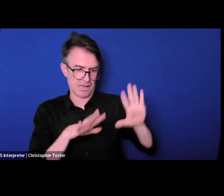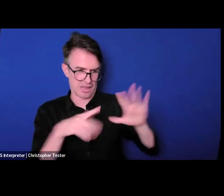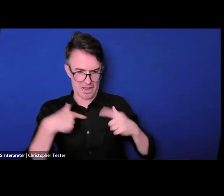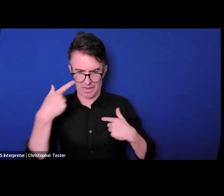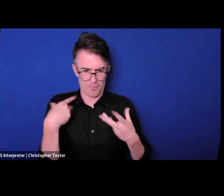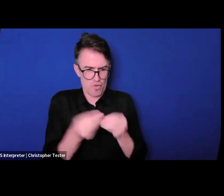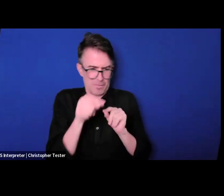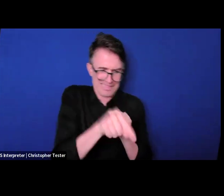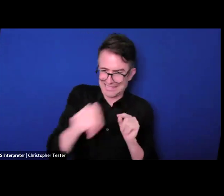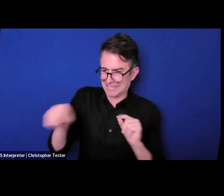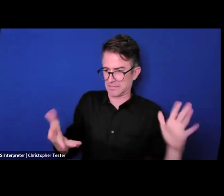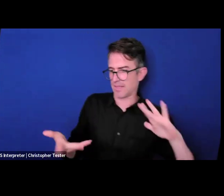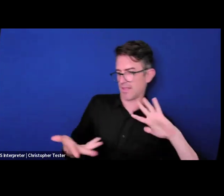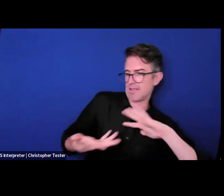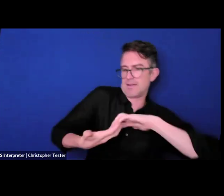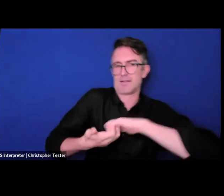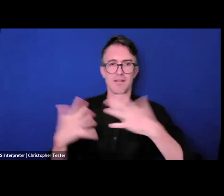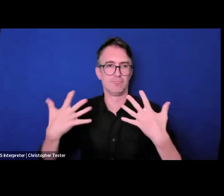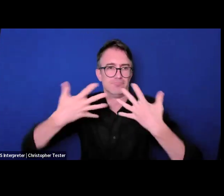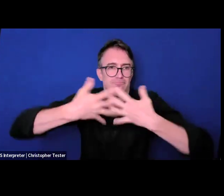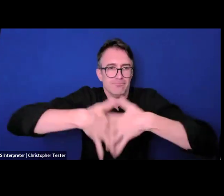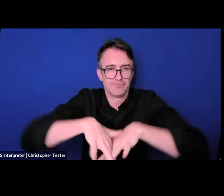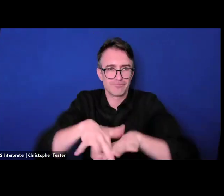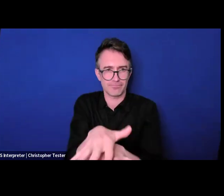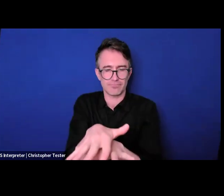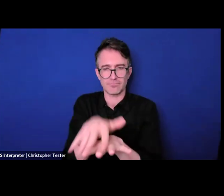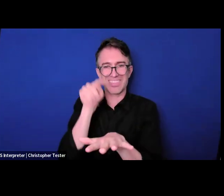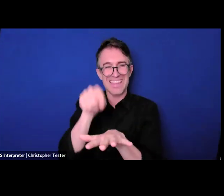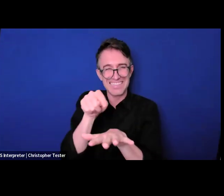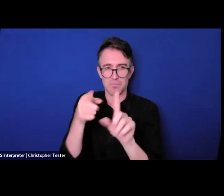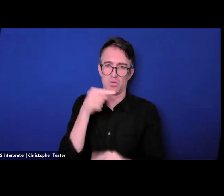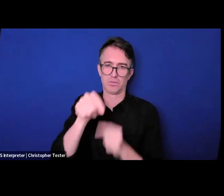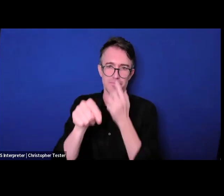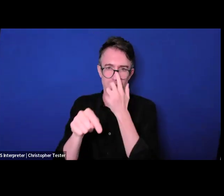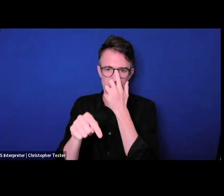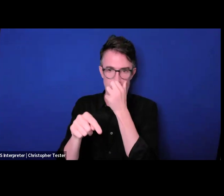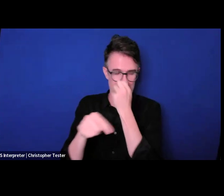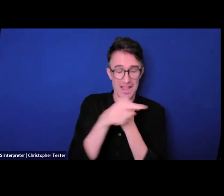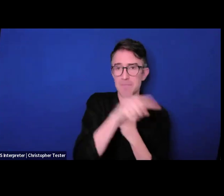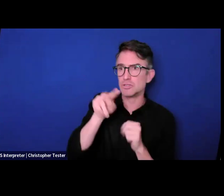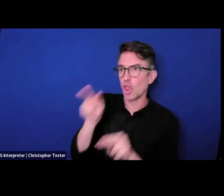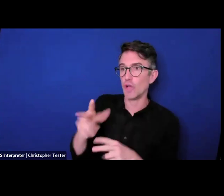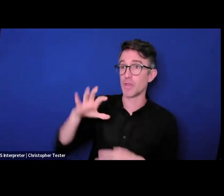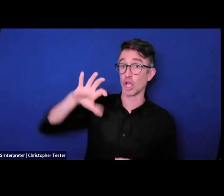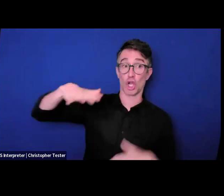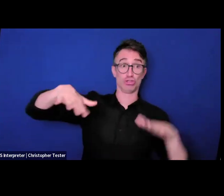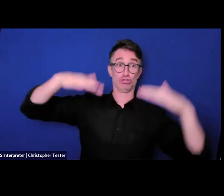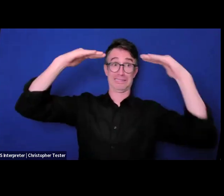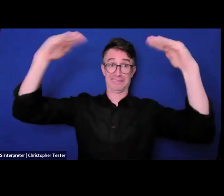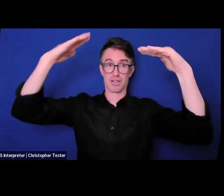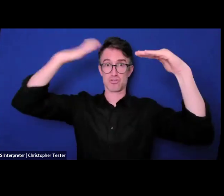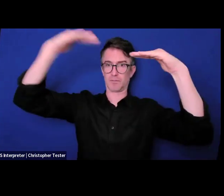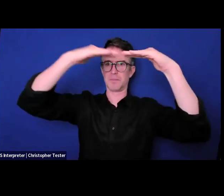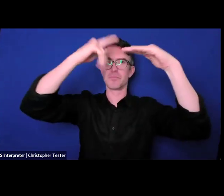so that could ensure sustainability of the system. The successful development of